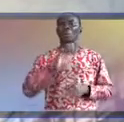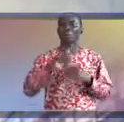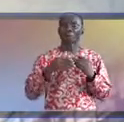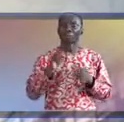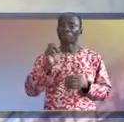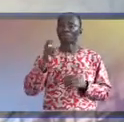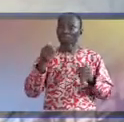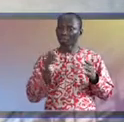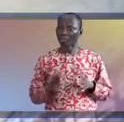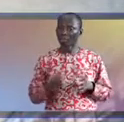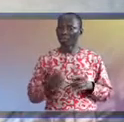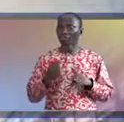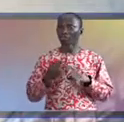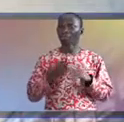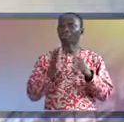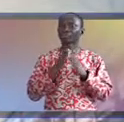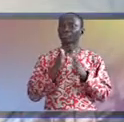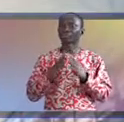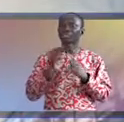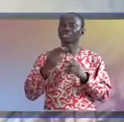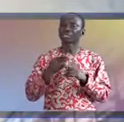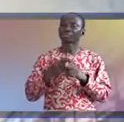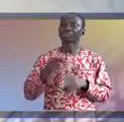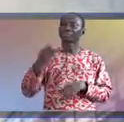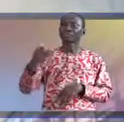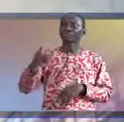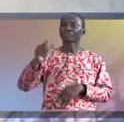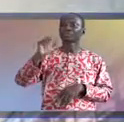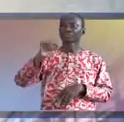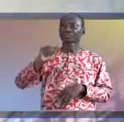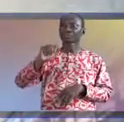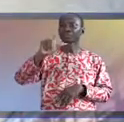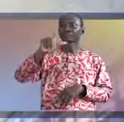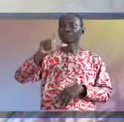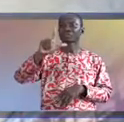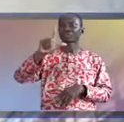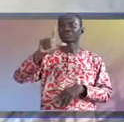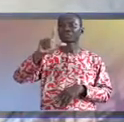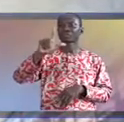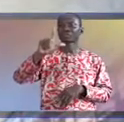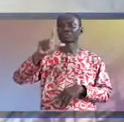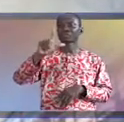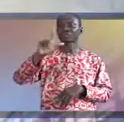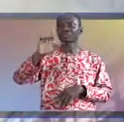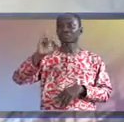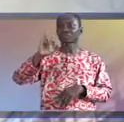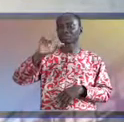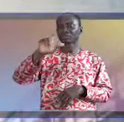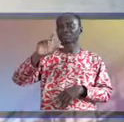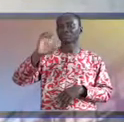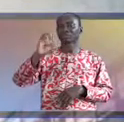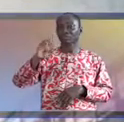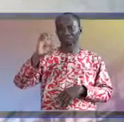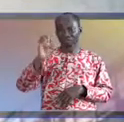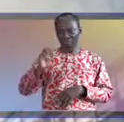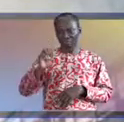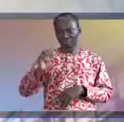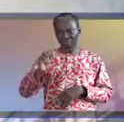afri Galilee Galilee nso ye Israel kuro nti won gronkon be gu as ma fo du mienu no so Pentecost